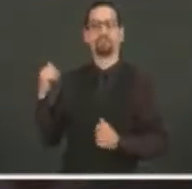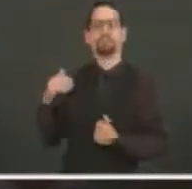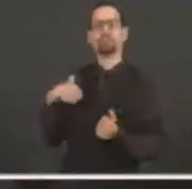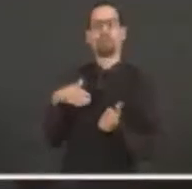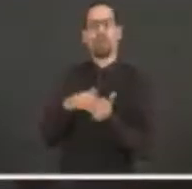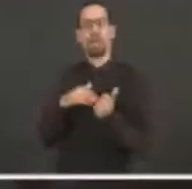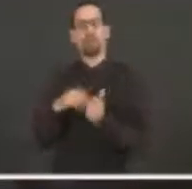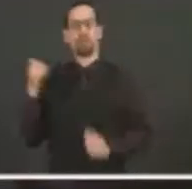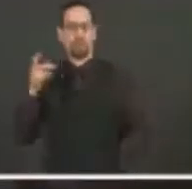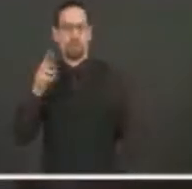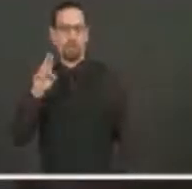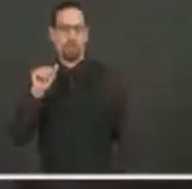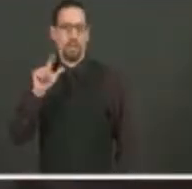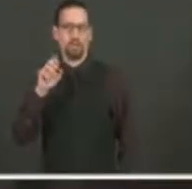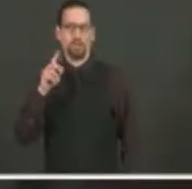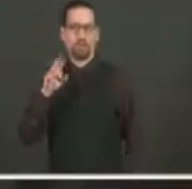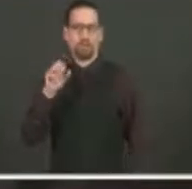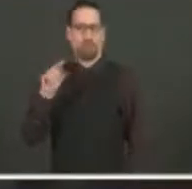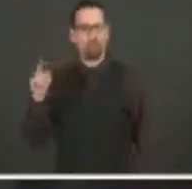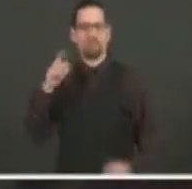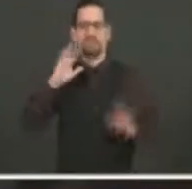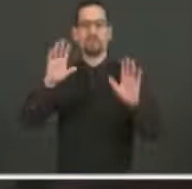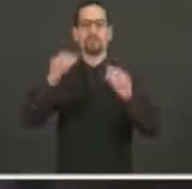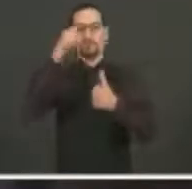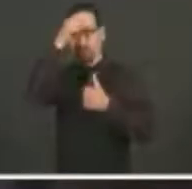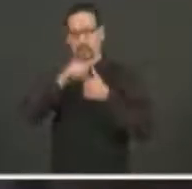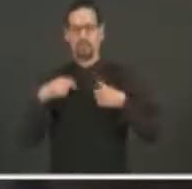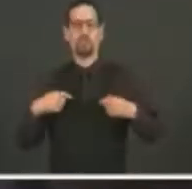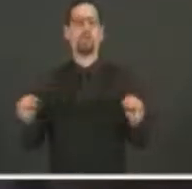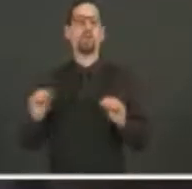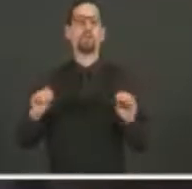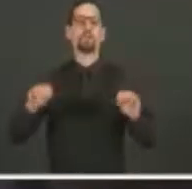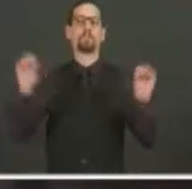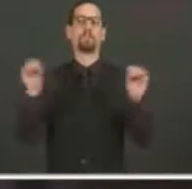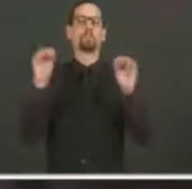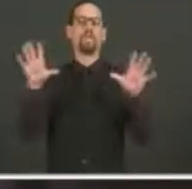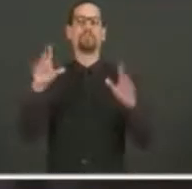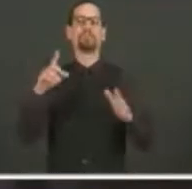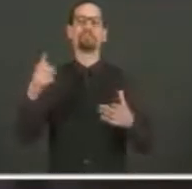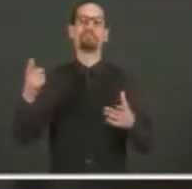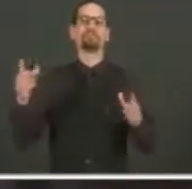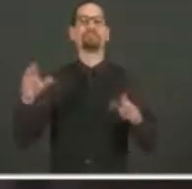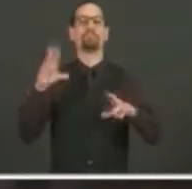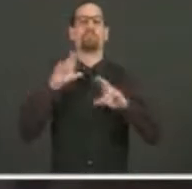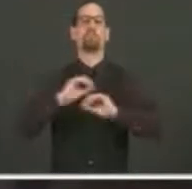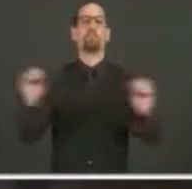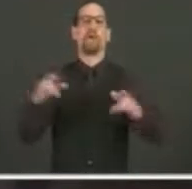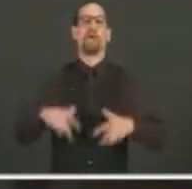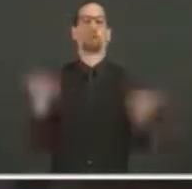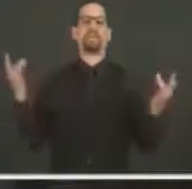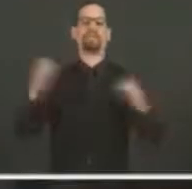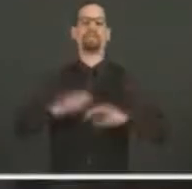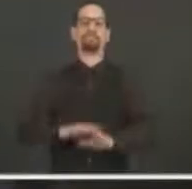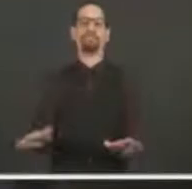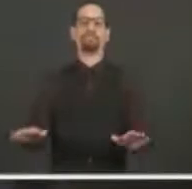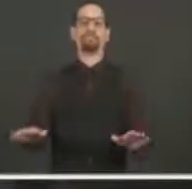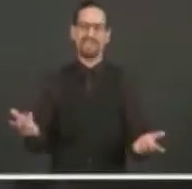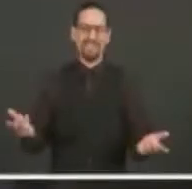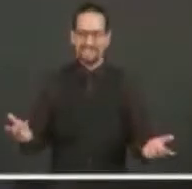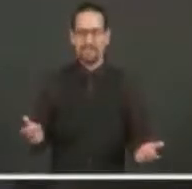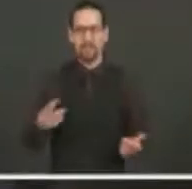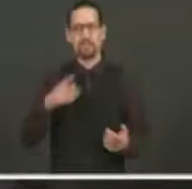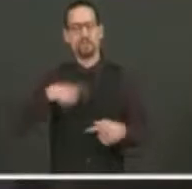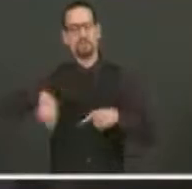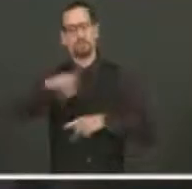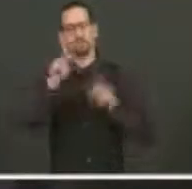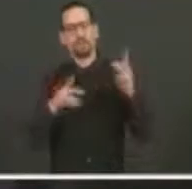if we could have a magic wand and say there could be no events, we might go that way. But we're recognizing that, human nature is